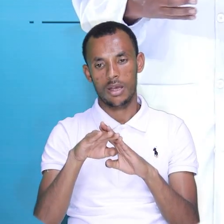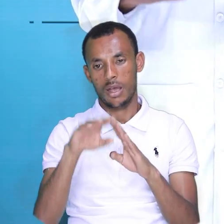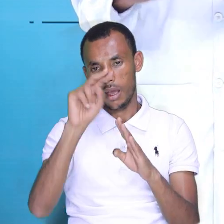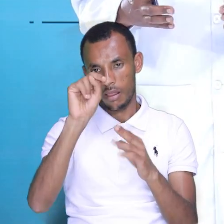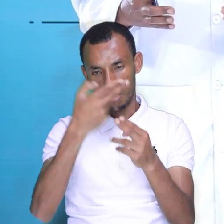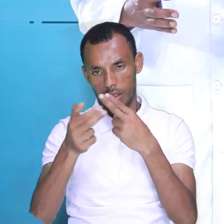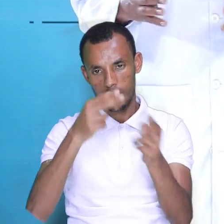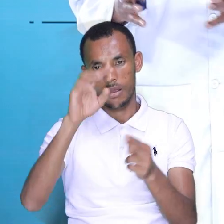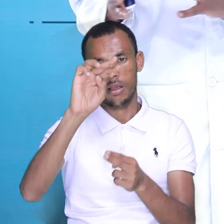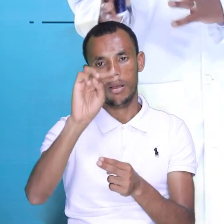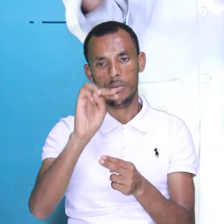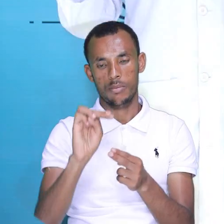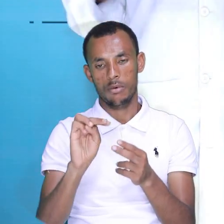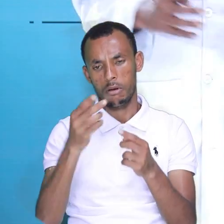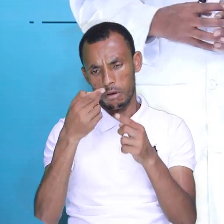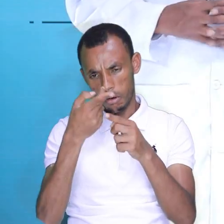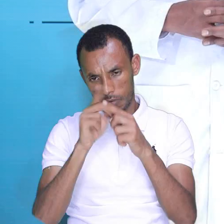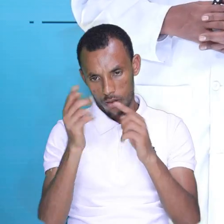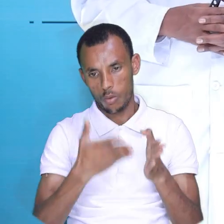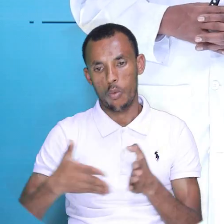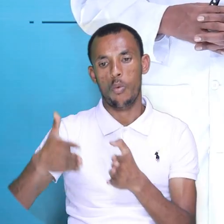n times m different ways.